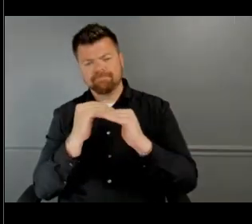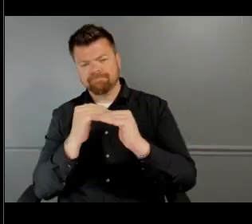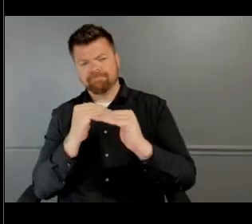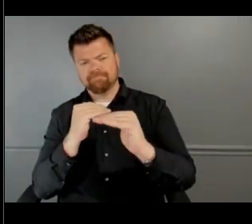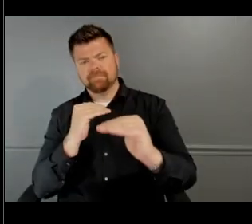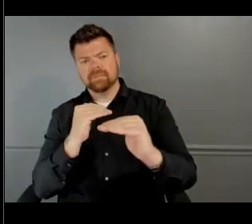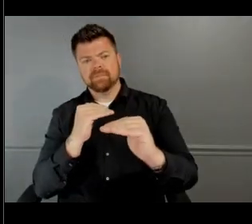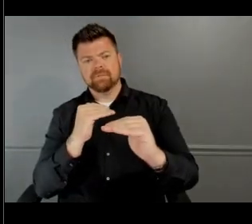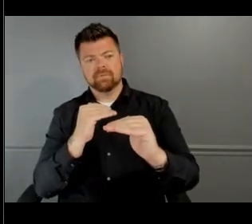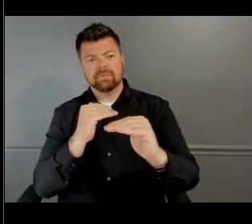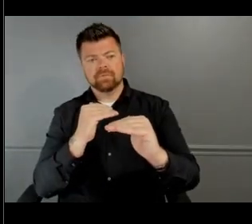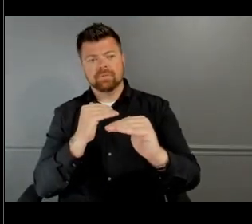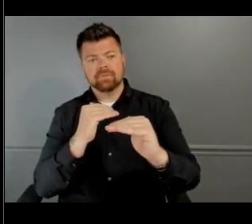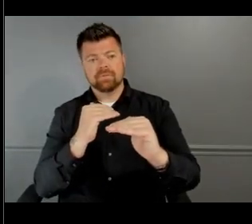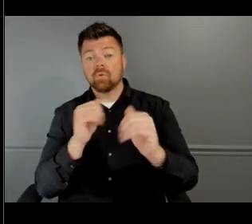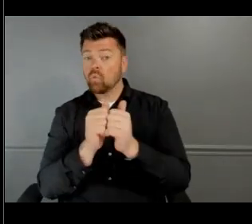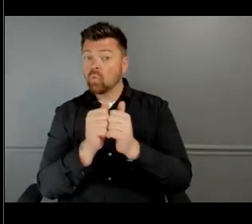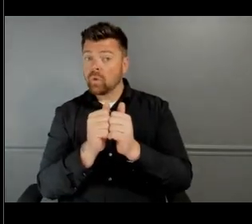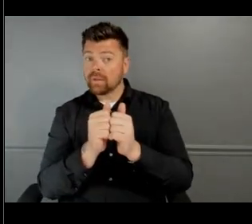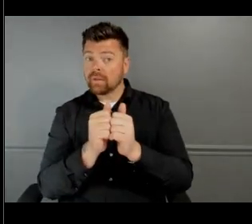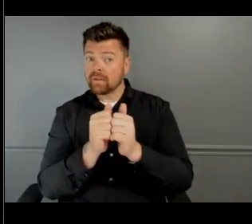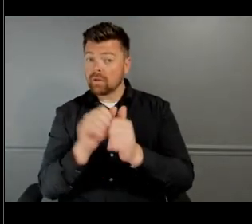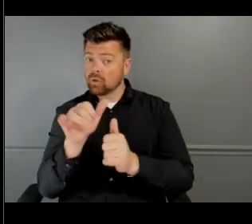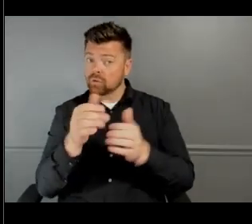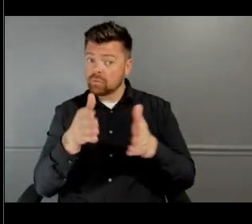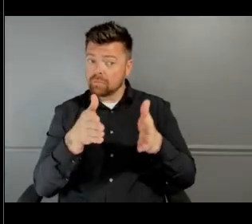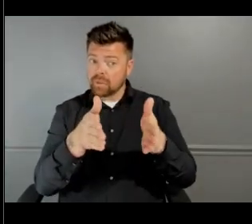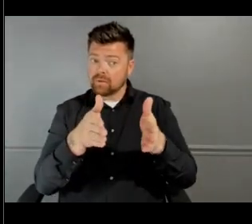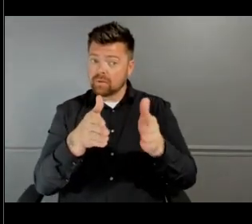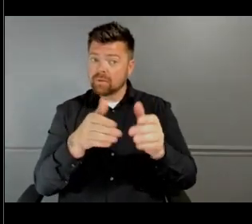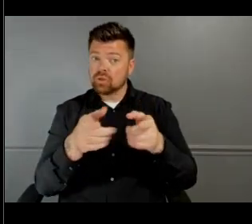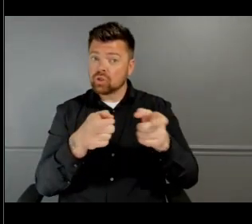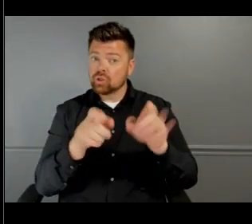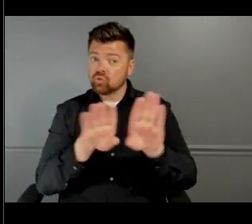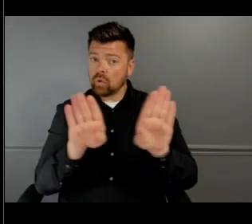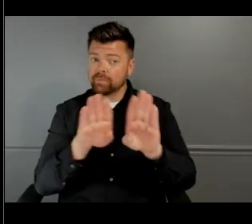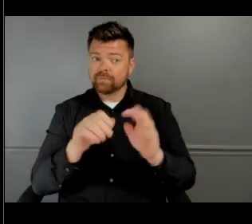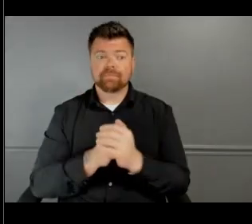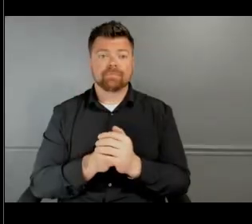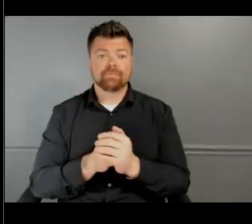be flush with and parallel to the control wall.